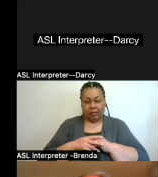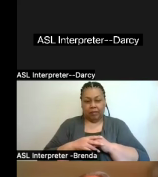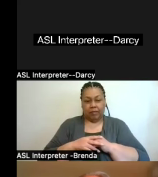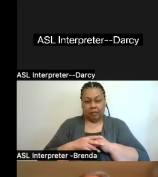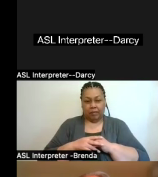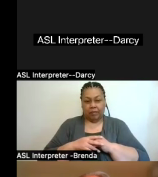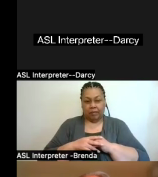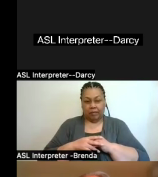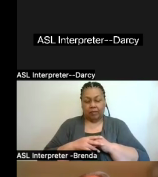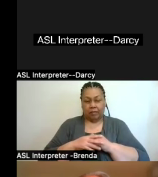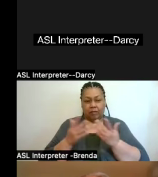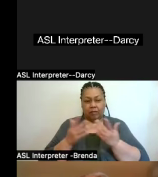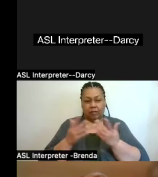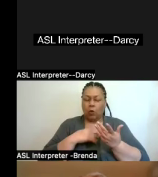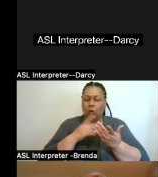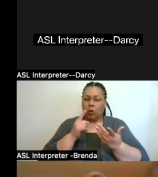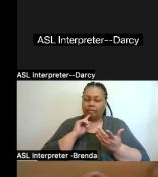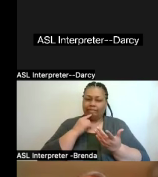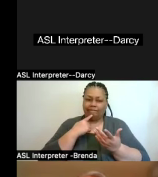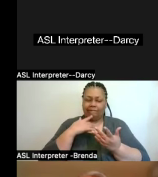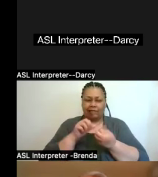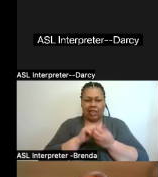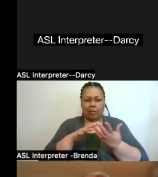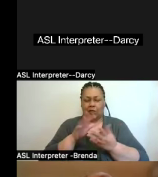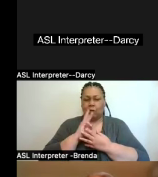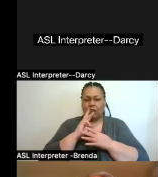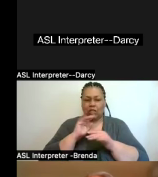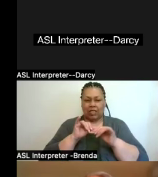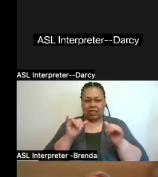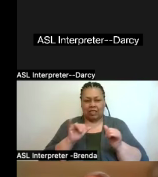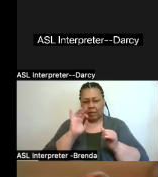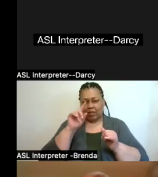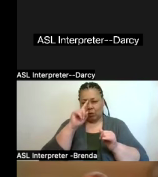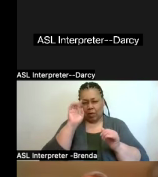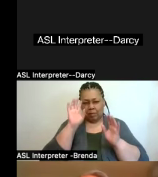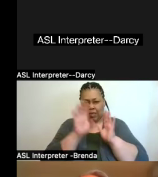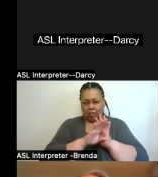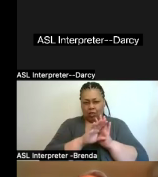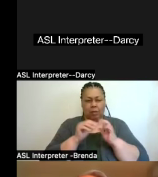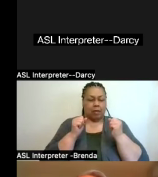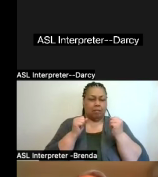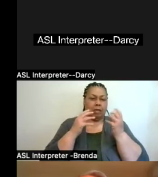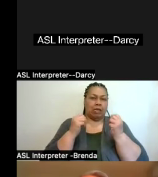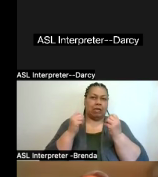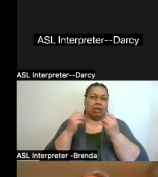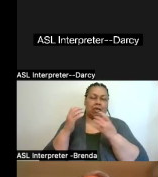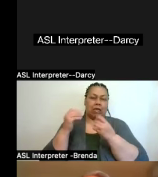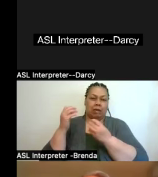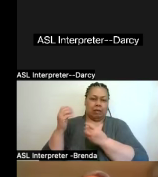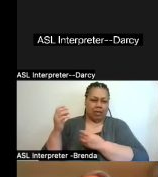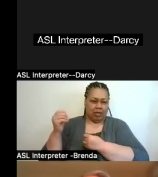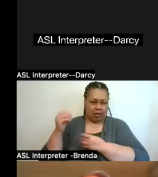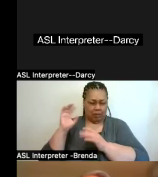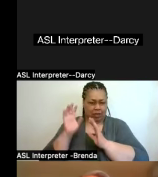There were significant damages to the water system. I'm just showing one image of many hundred that we could show to